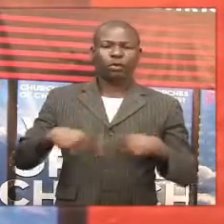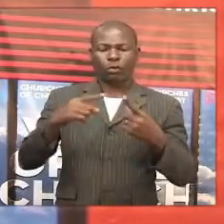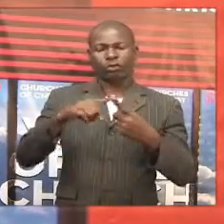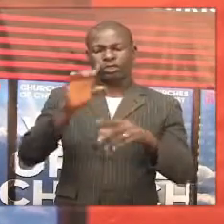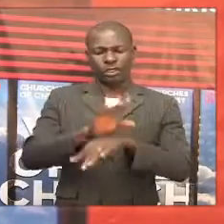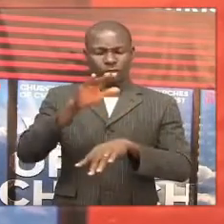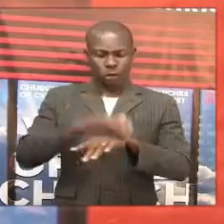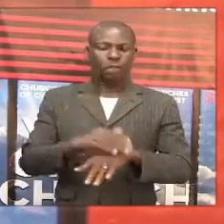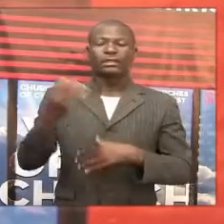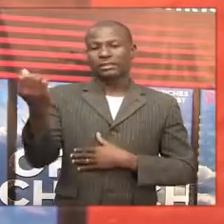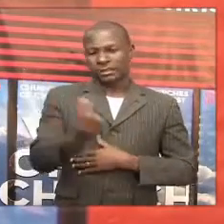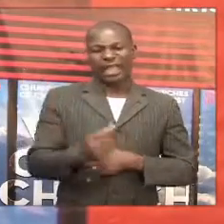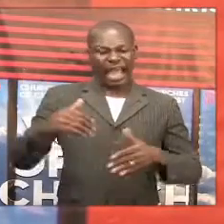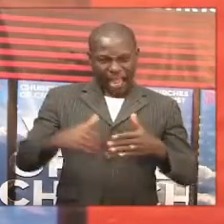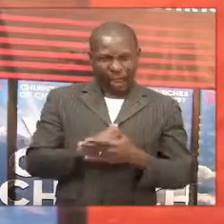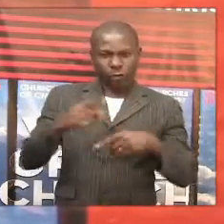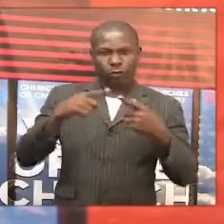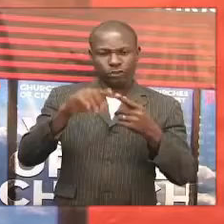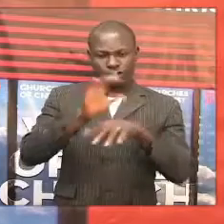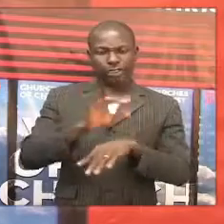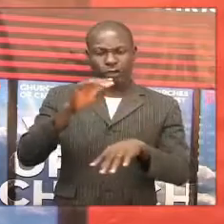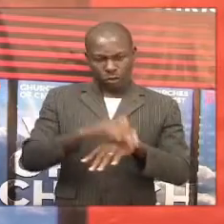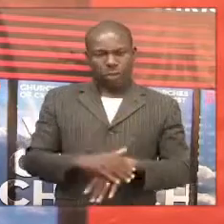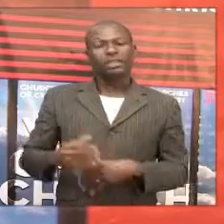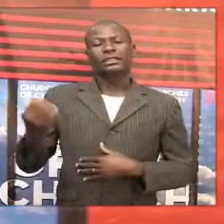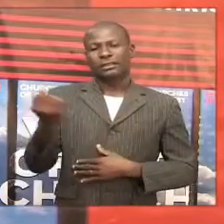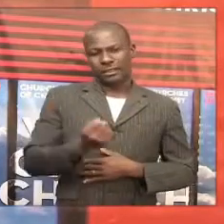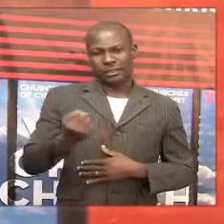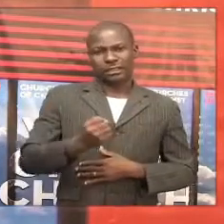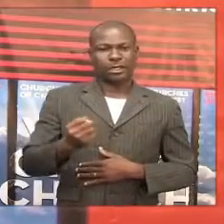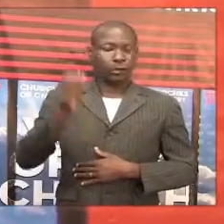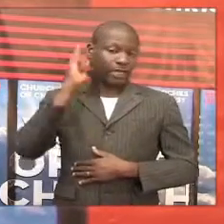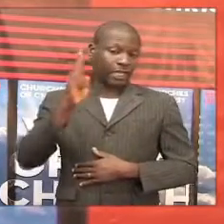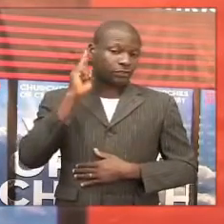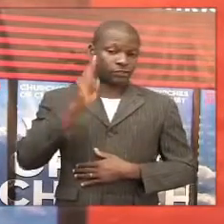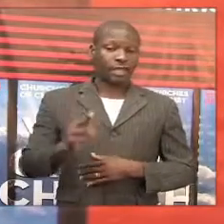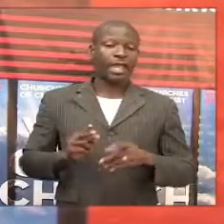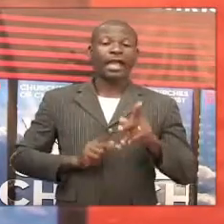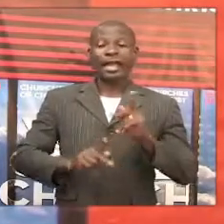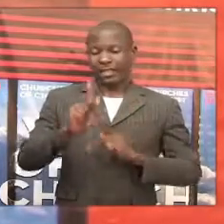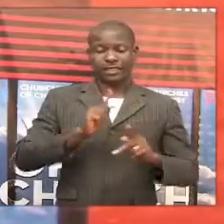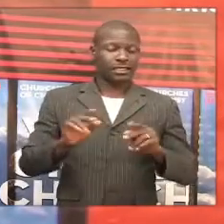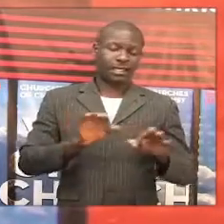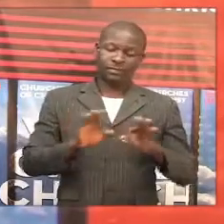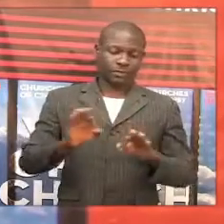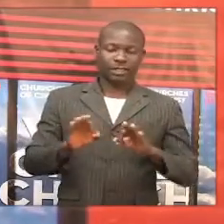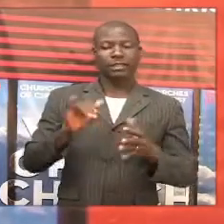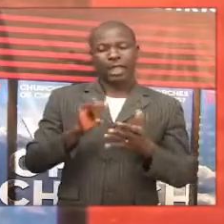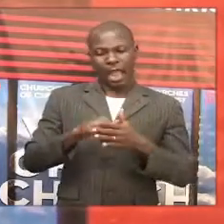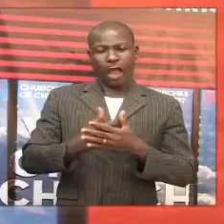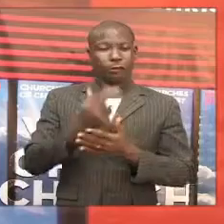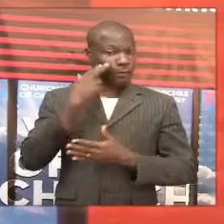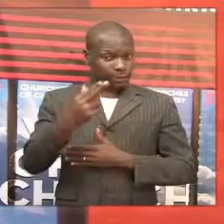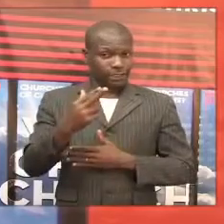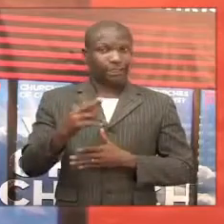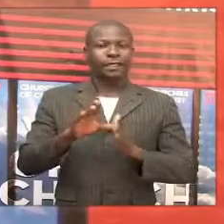a omukọ asore memeneda no menam abakosam so ebebiem e de akyerawo wunya hu se madru sa abakosam no so pa na